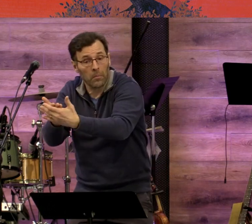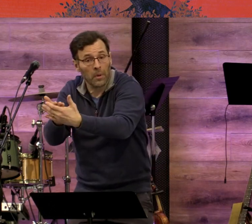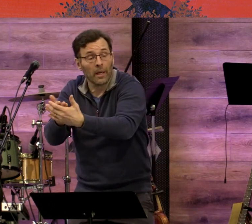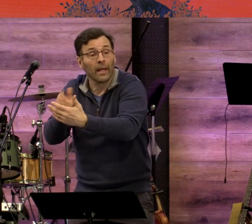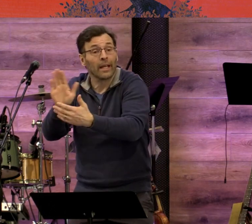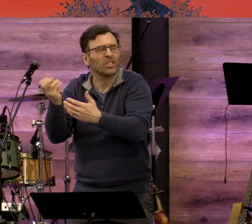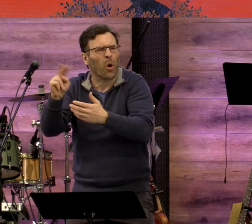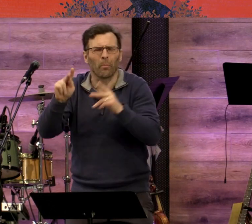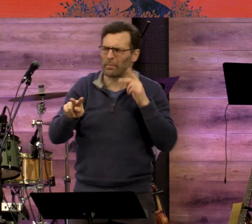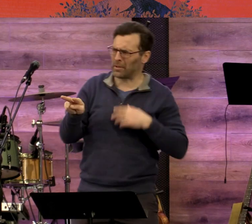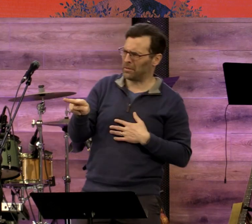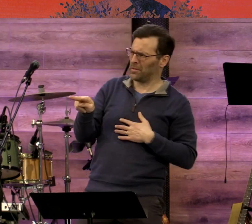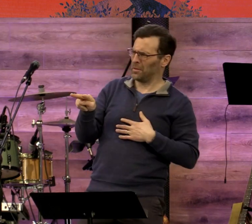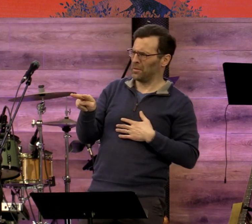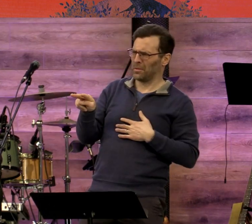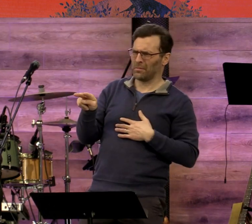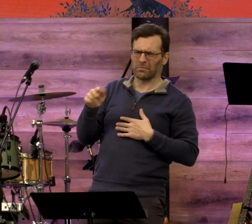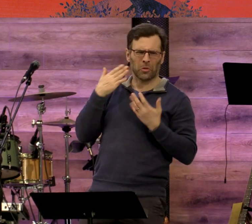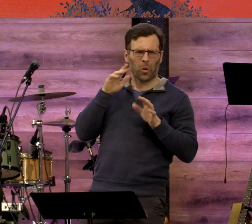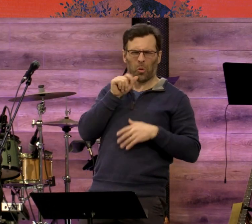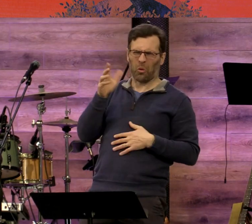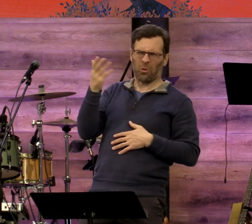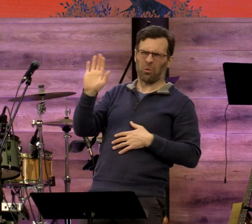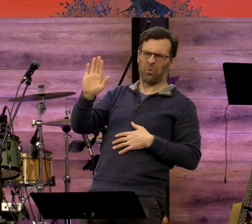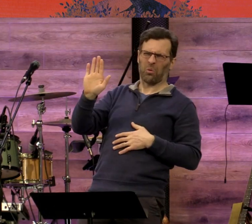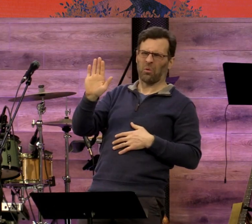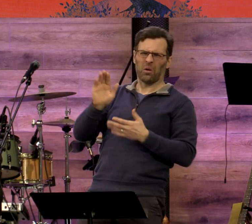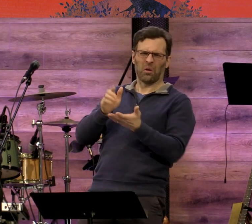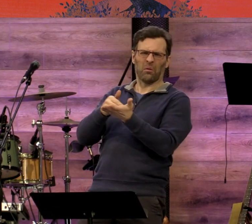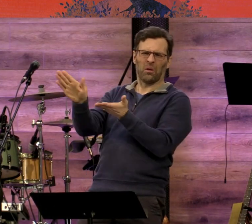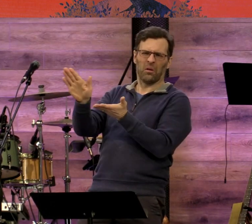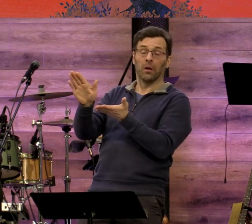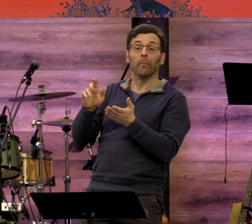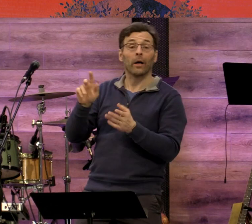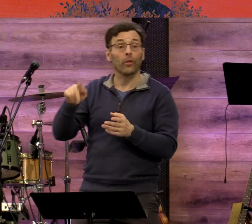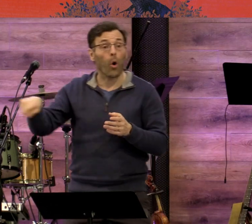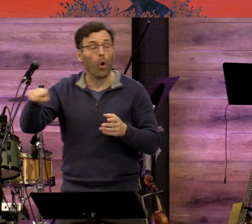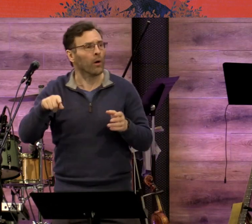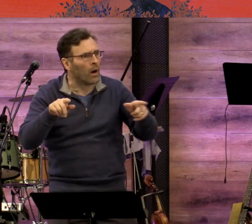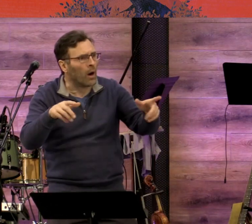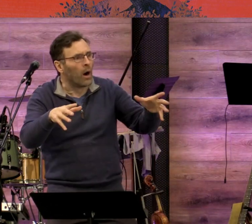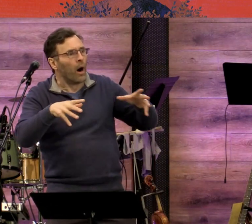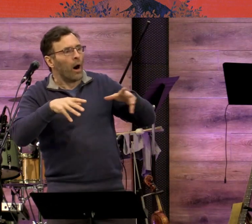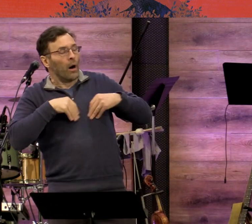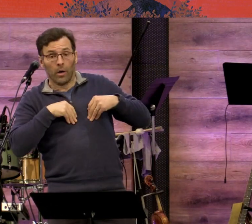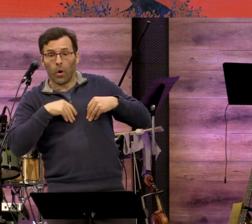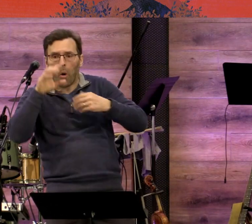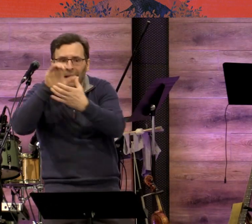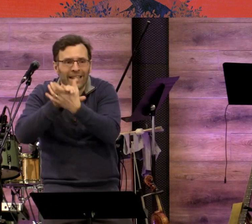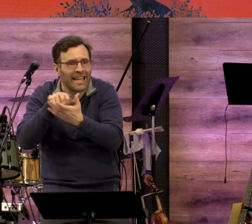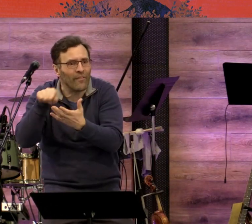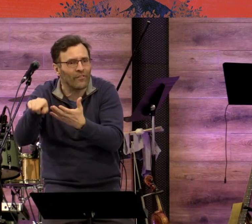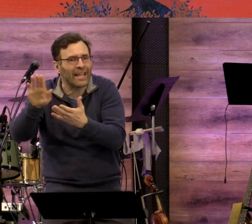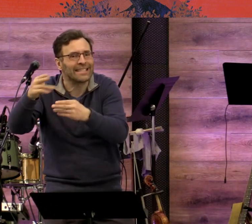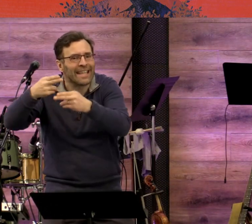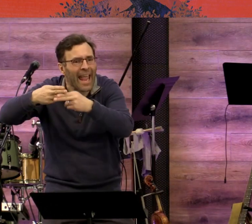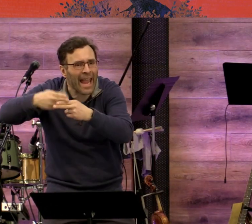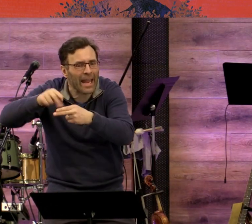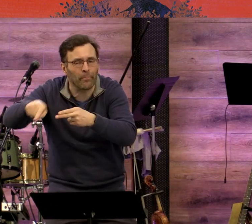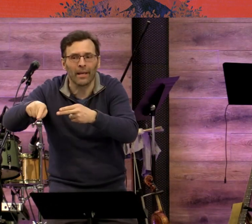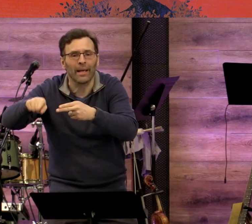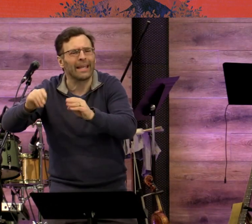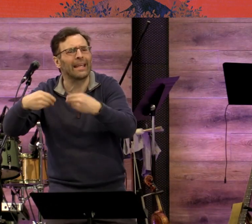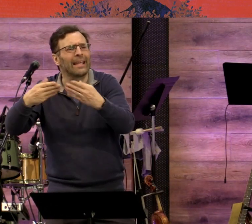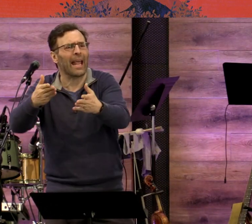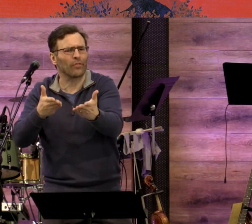own people did not receive him. But to all who did receive him, who believed in his name, he